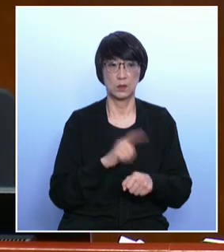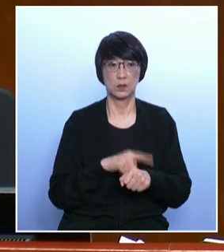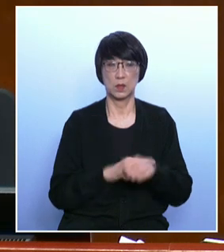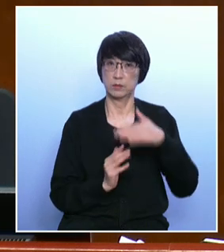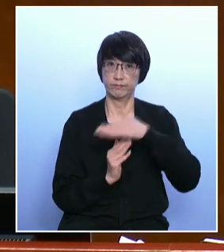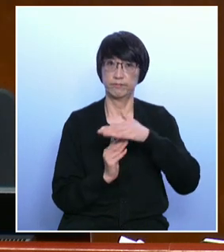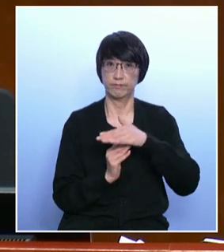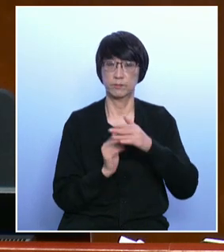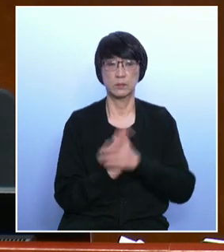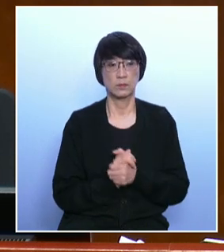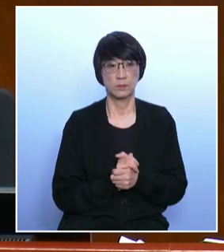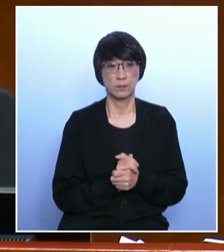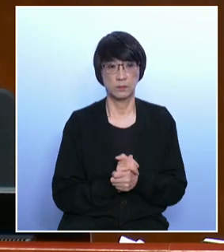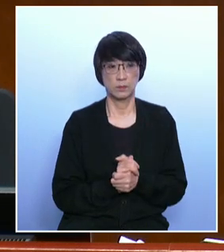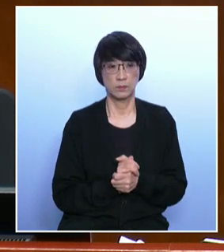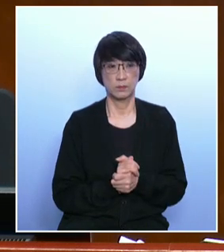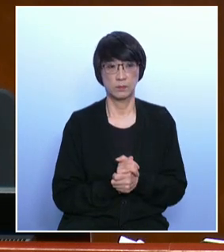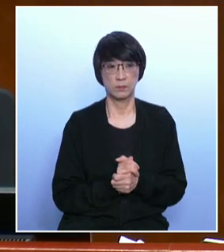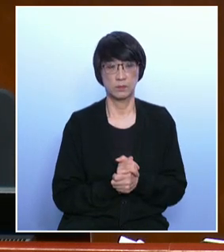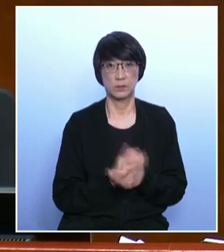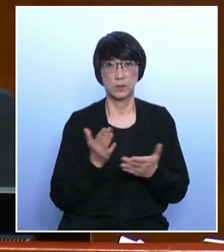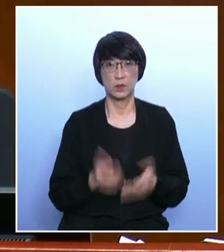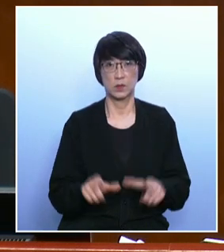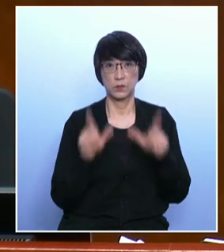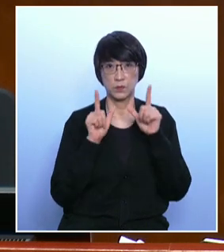Well, I'll have to wrap up this item as